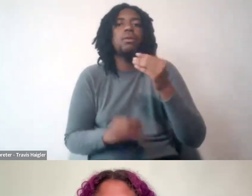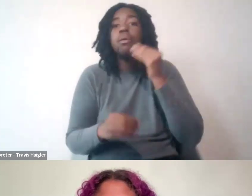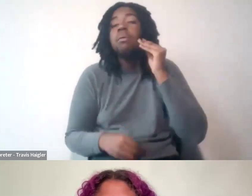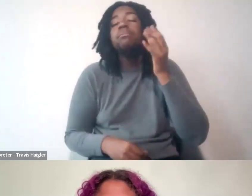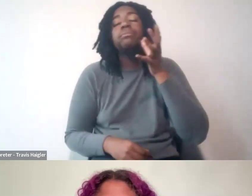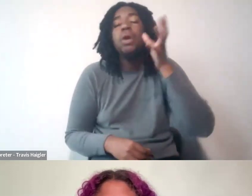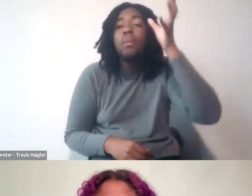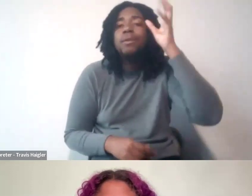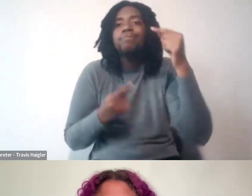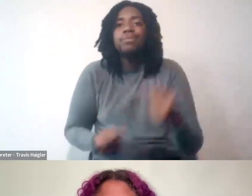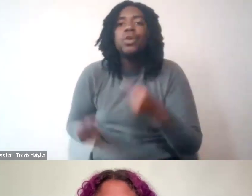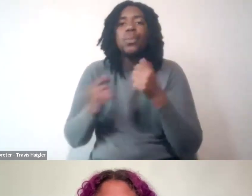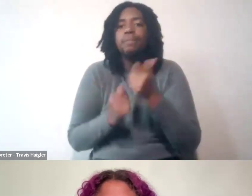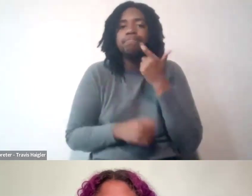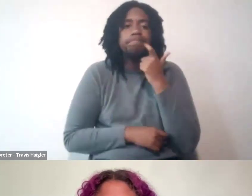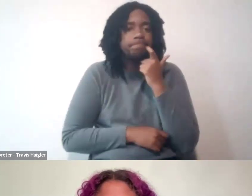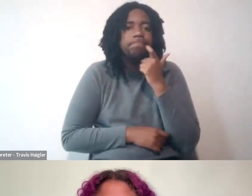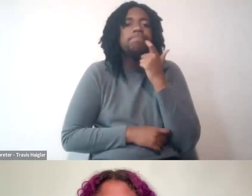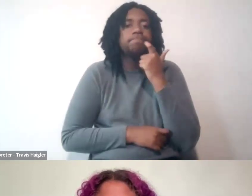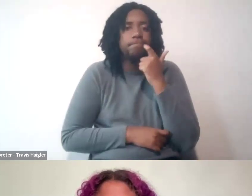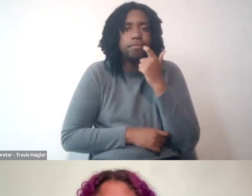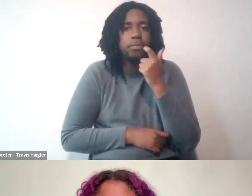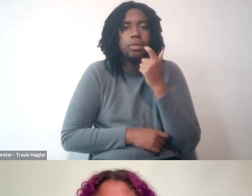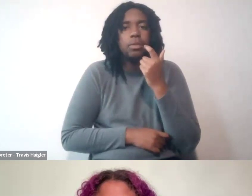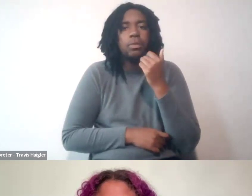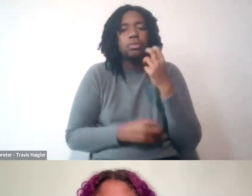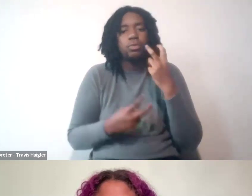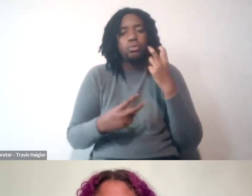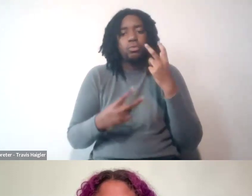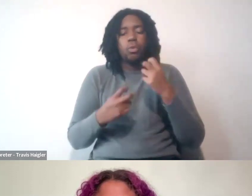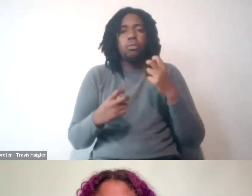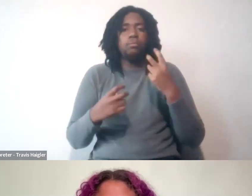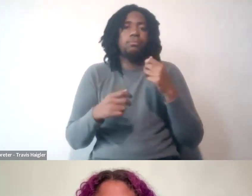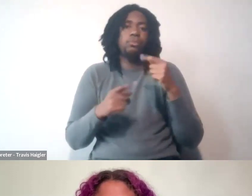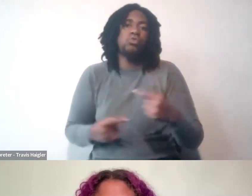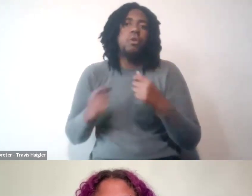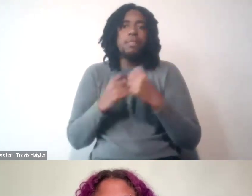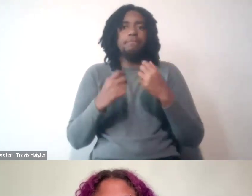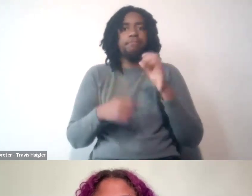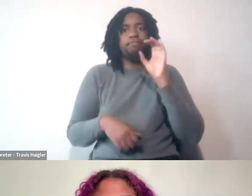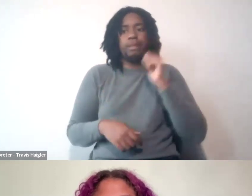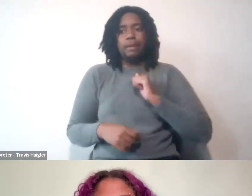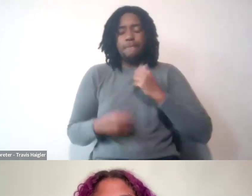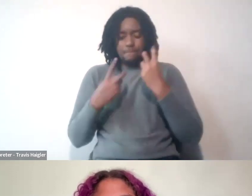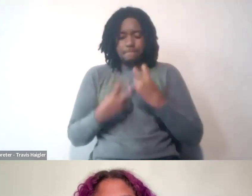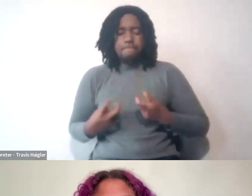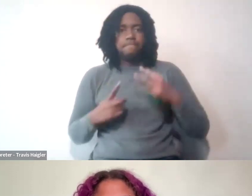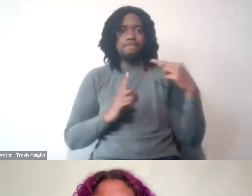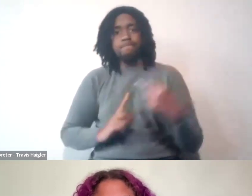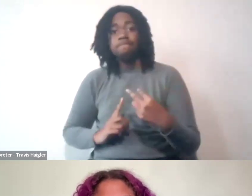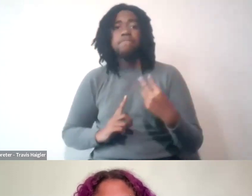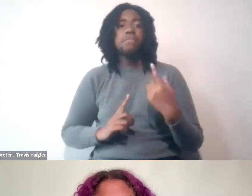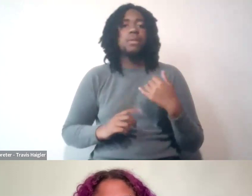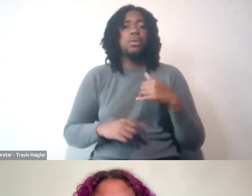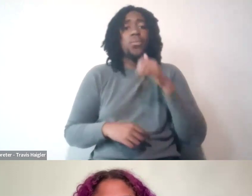with addiction, where they struggle with self-image, where they struggle with what it means to be